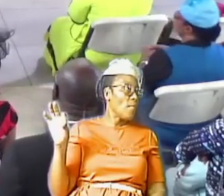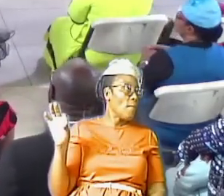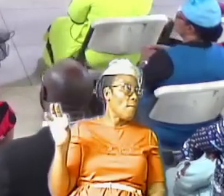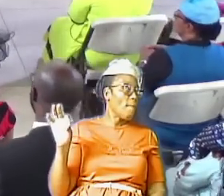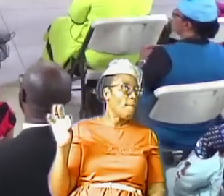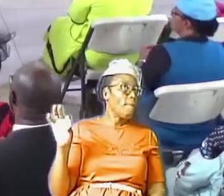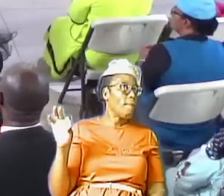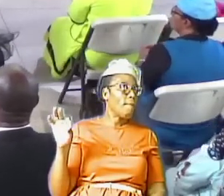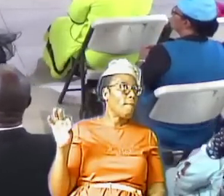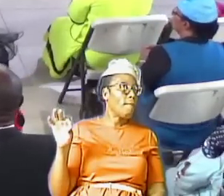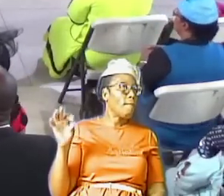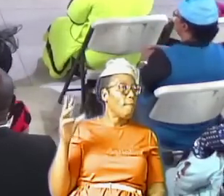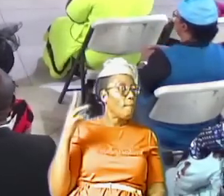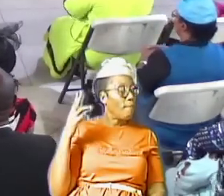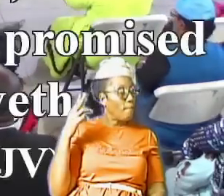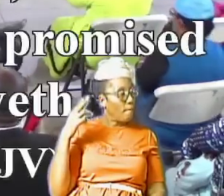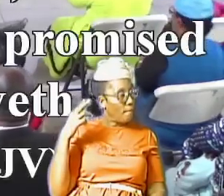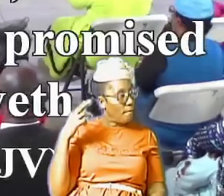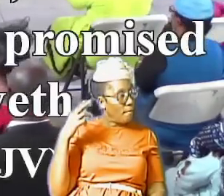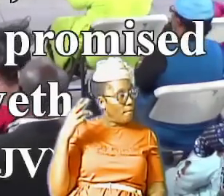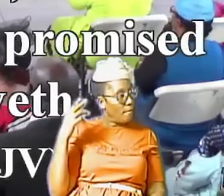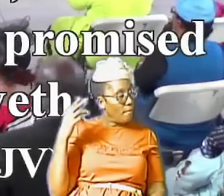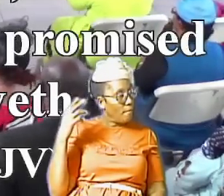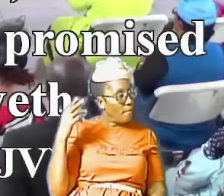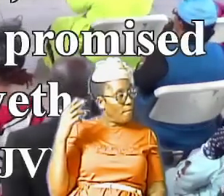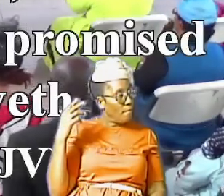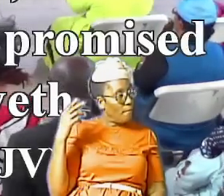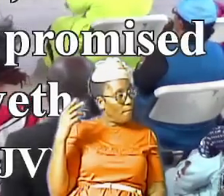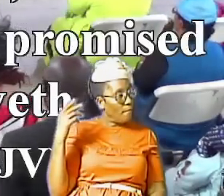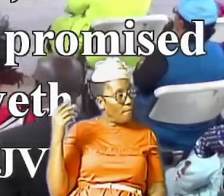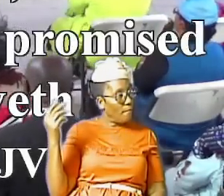3-9, and it read thus.